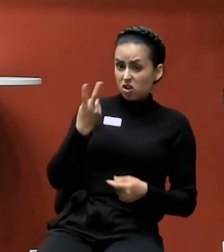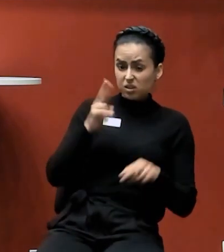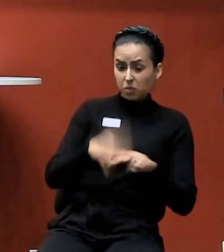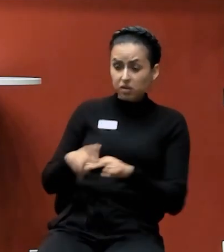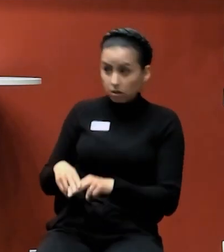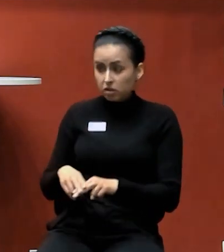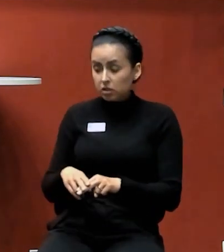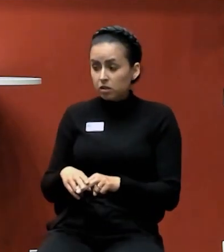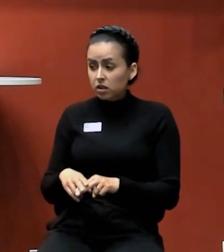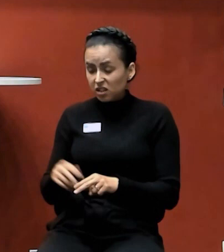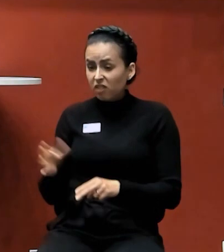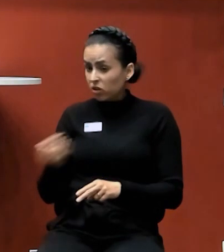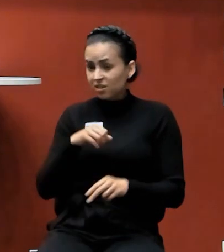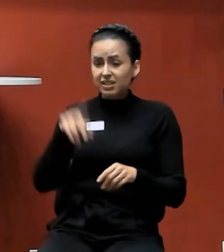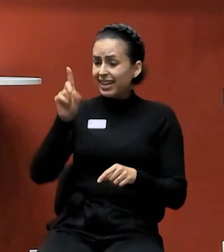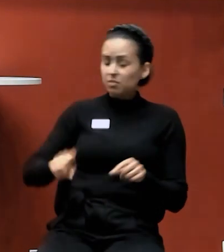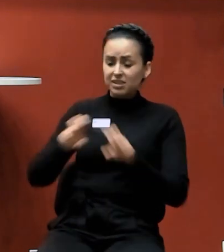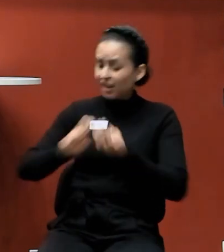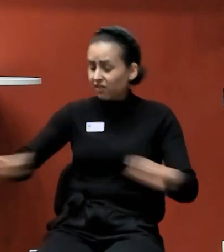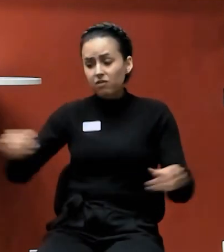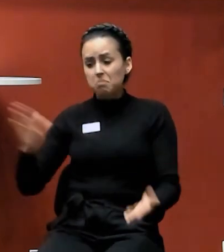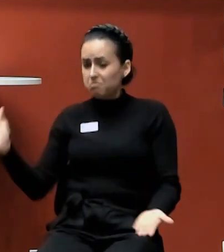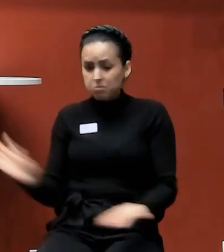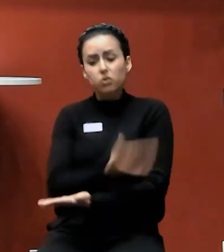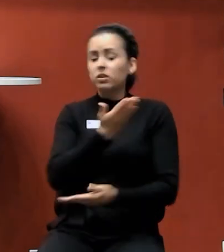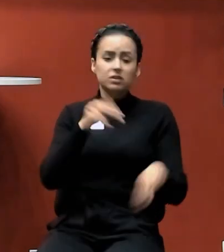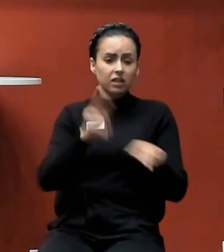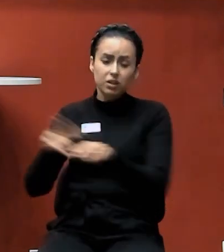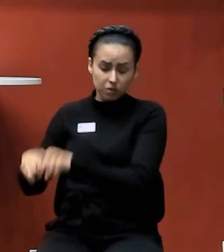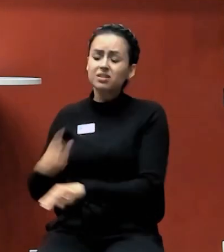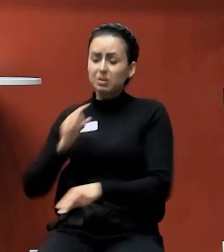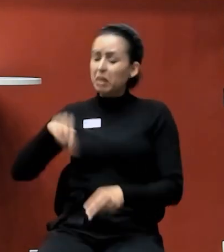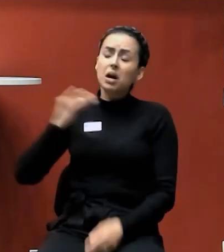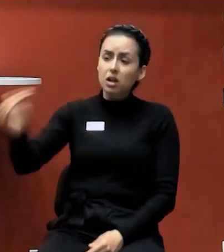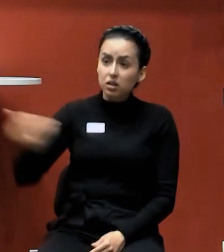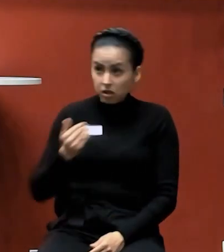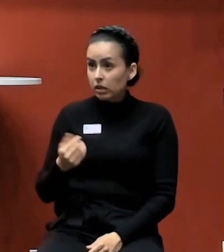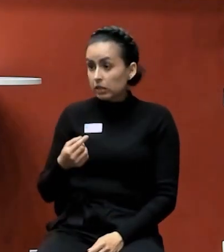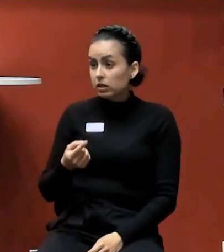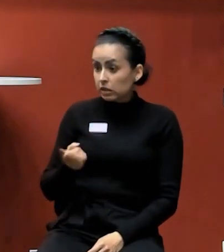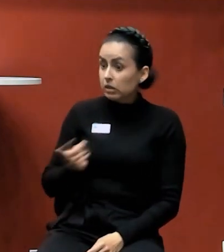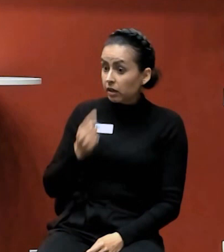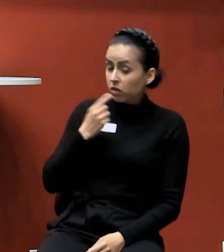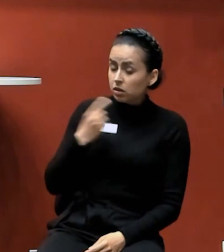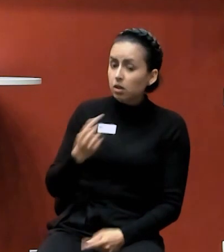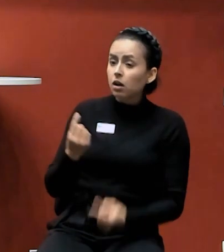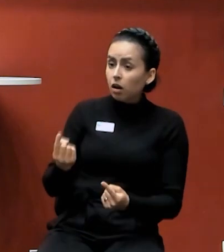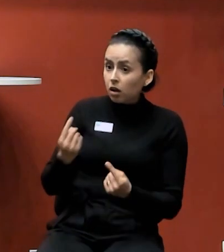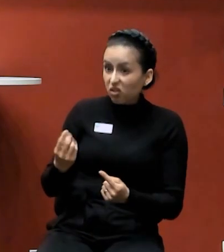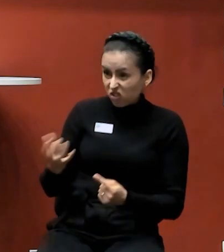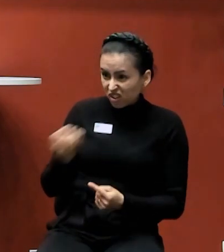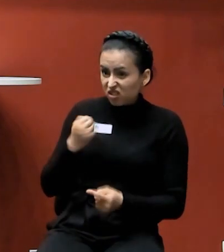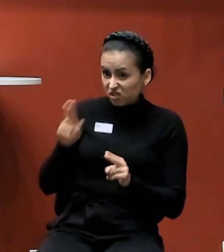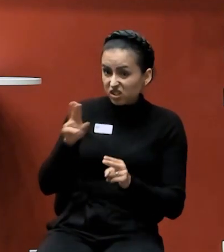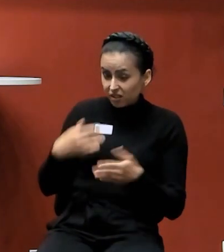you can. Take out the whole front row, and we'll come back. And little by little, those